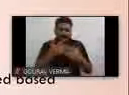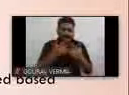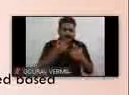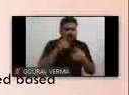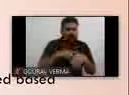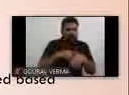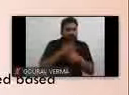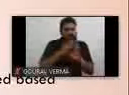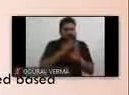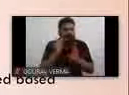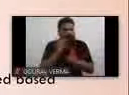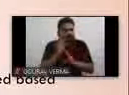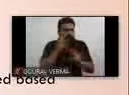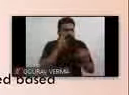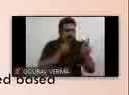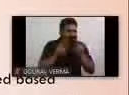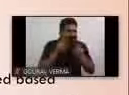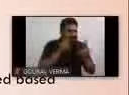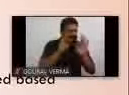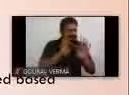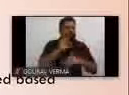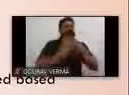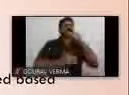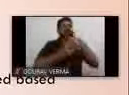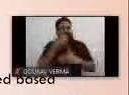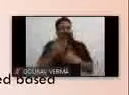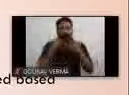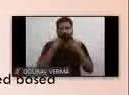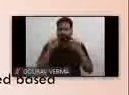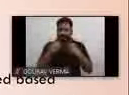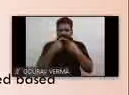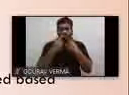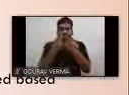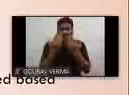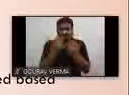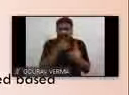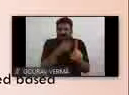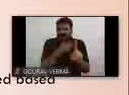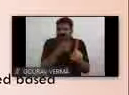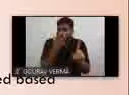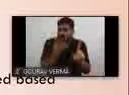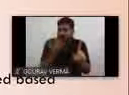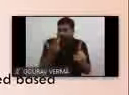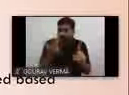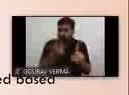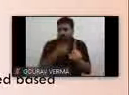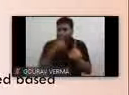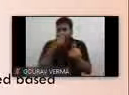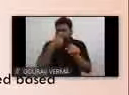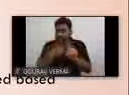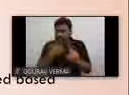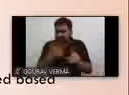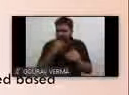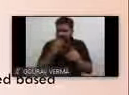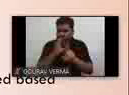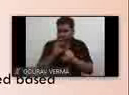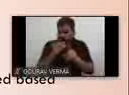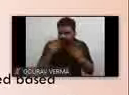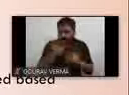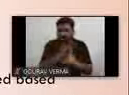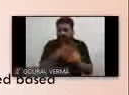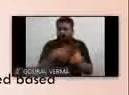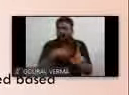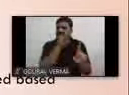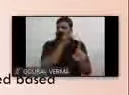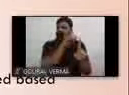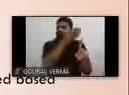time, and then say that these are the needs, these are the things, these are the activities which can be given to the child.